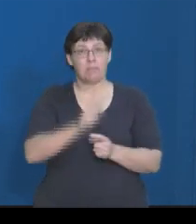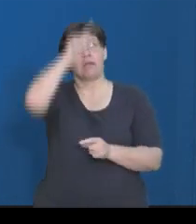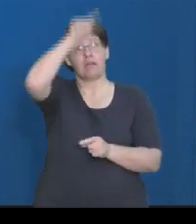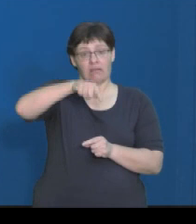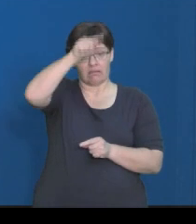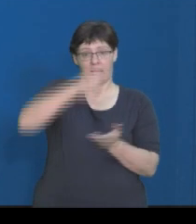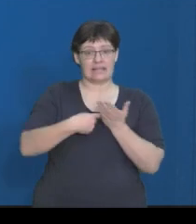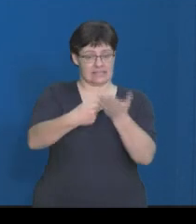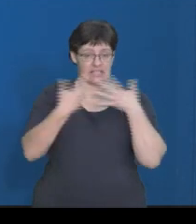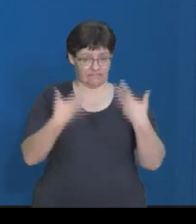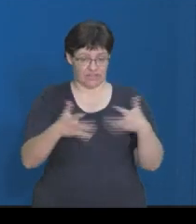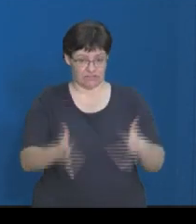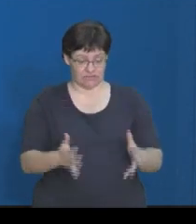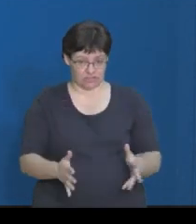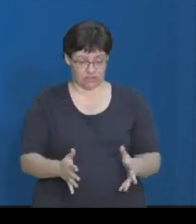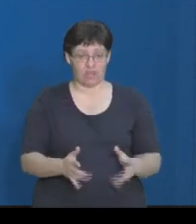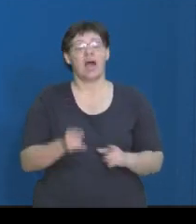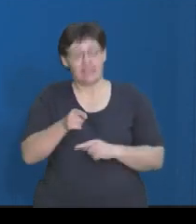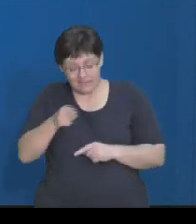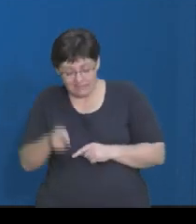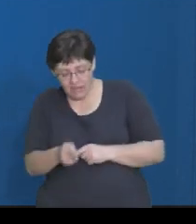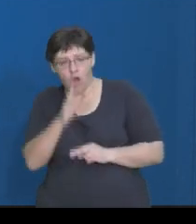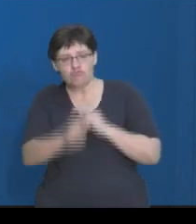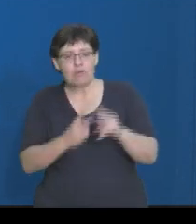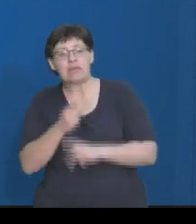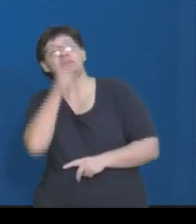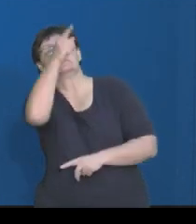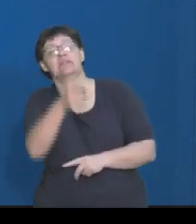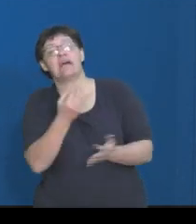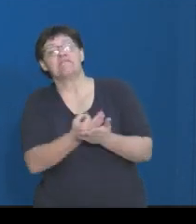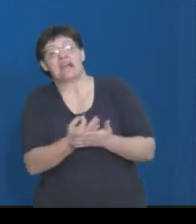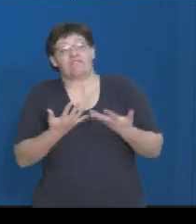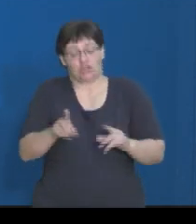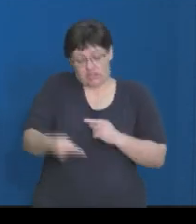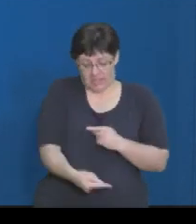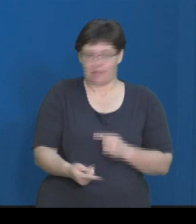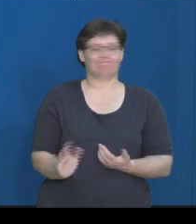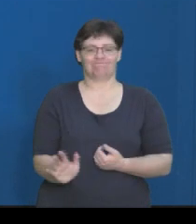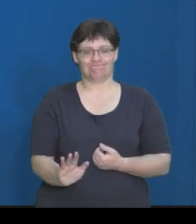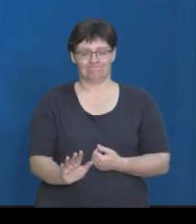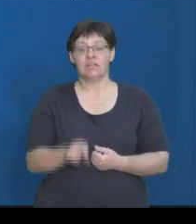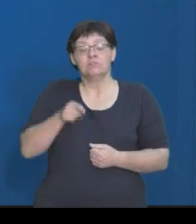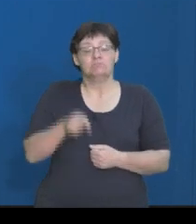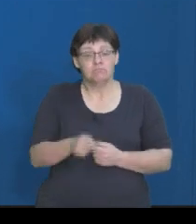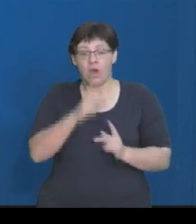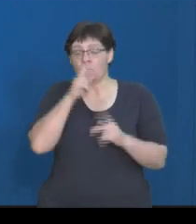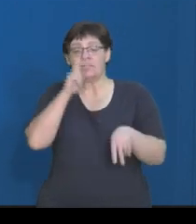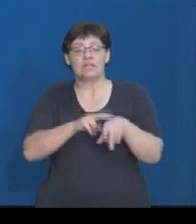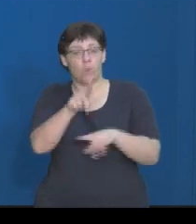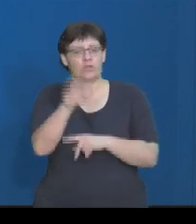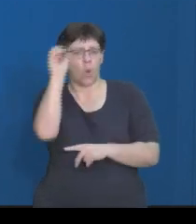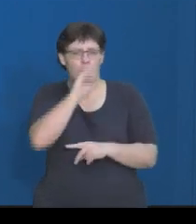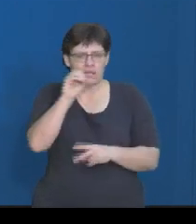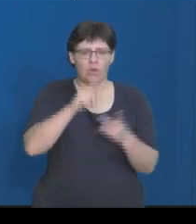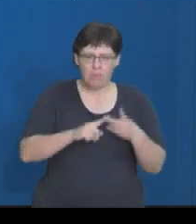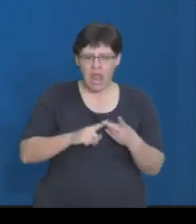already discussed in the essay without necessarily repeating facts already mentioned. Right here, we need an opinion or a